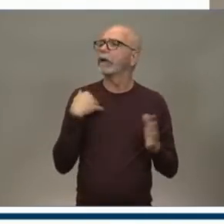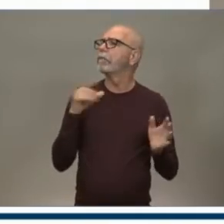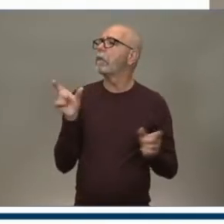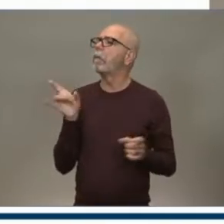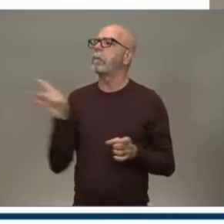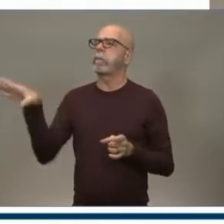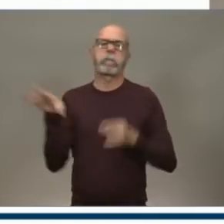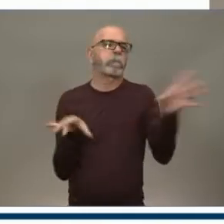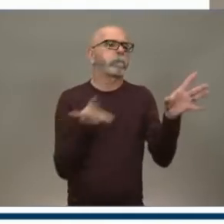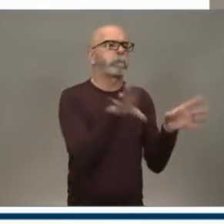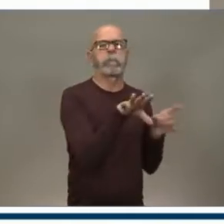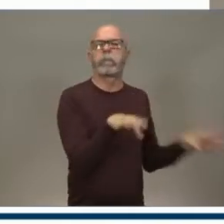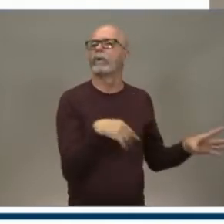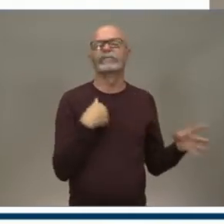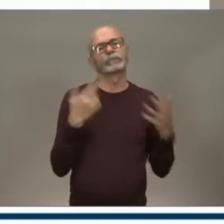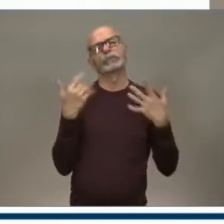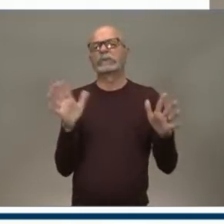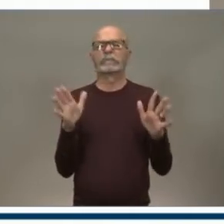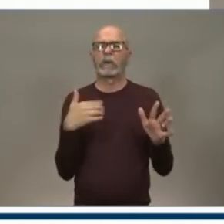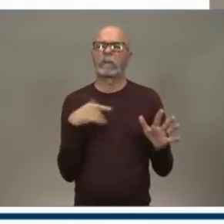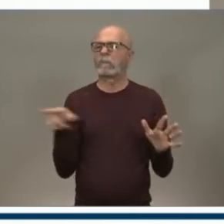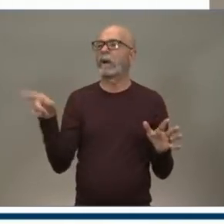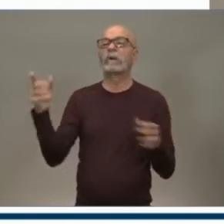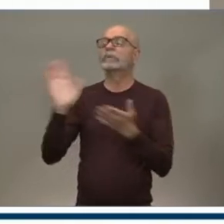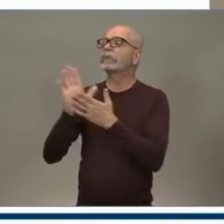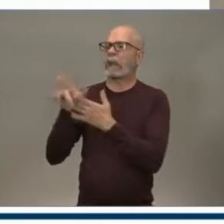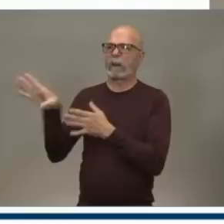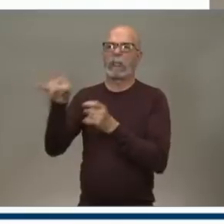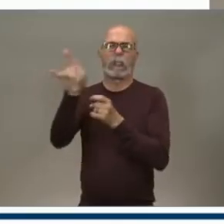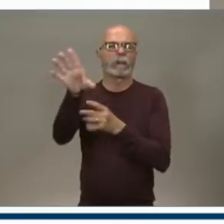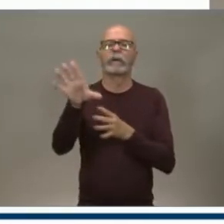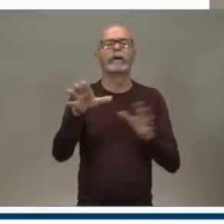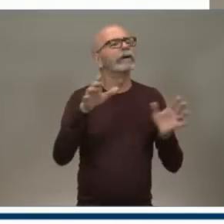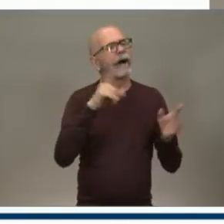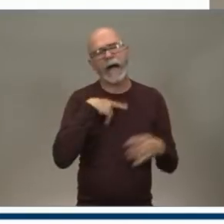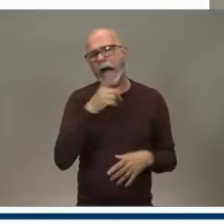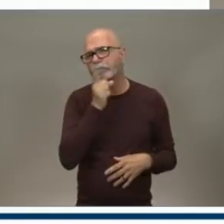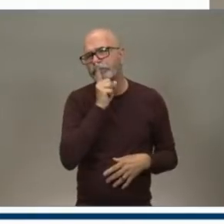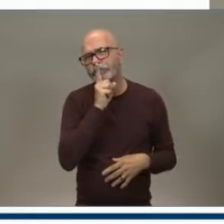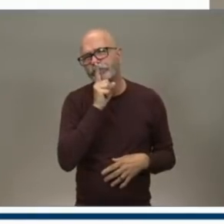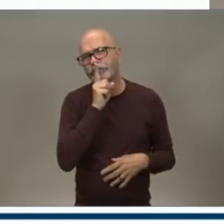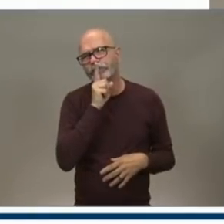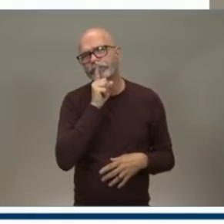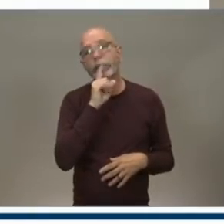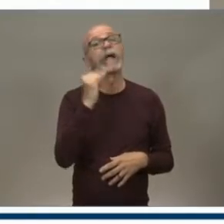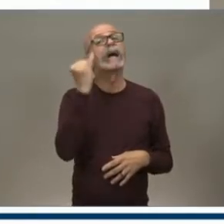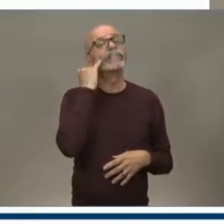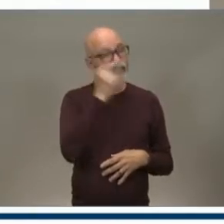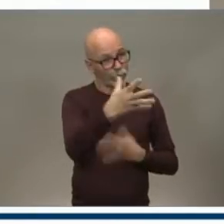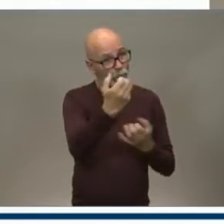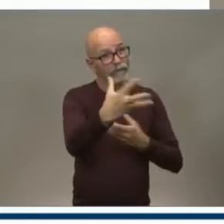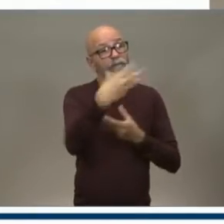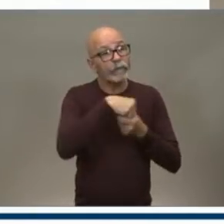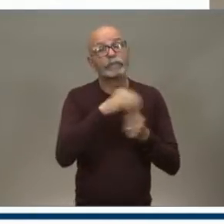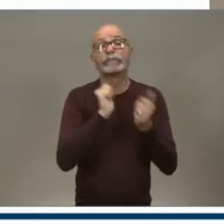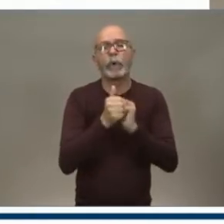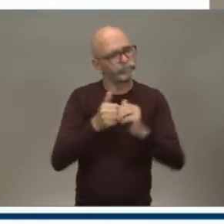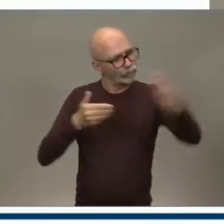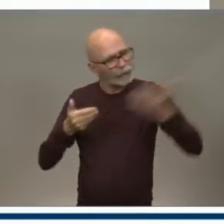from being able to participate in a range of activities. I'm also unfortunately hearing lots of